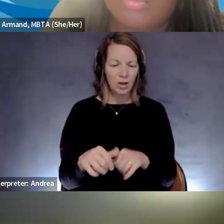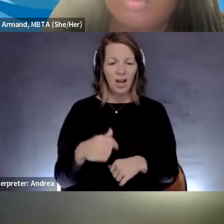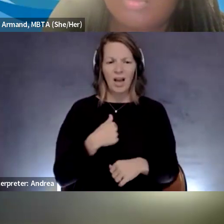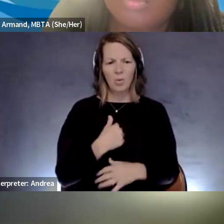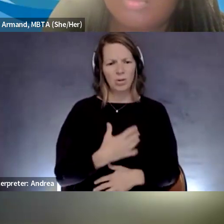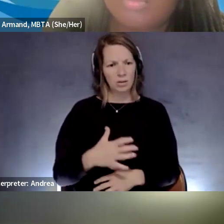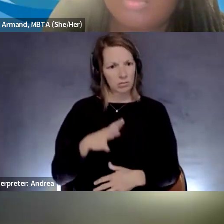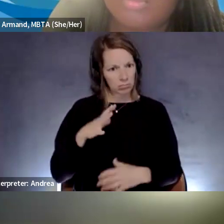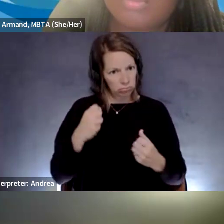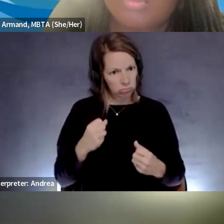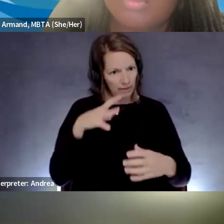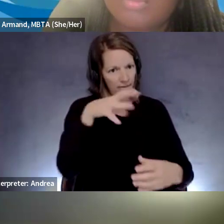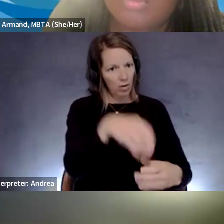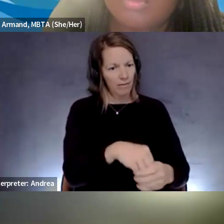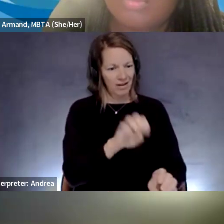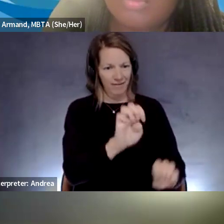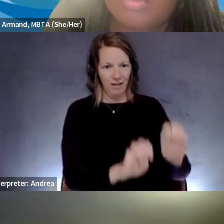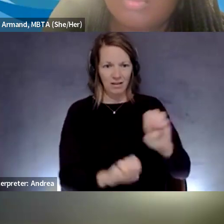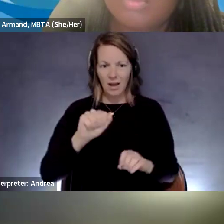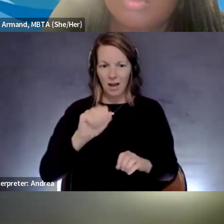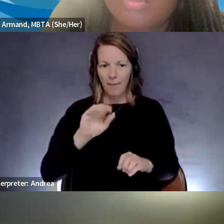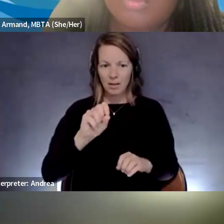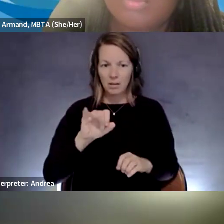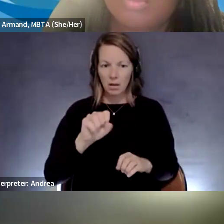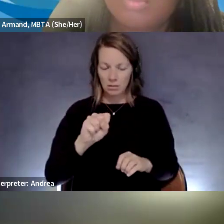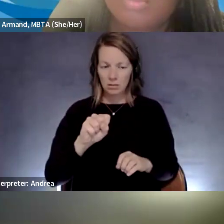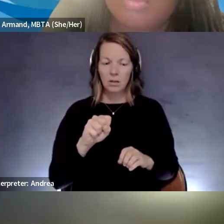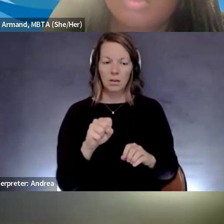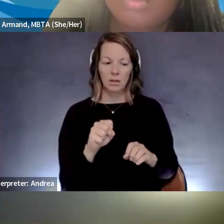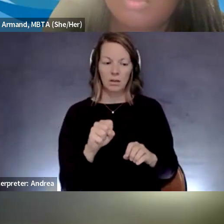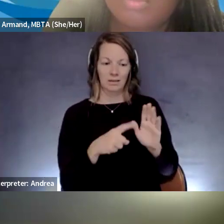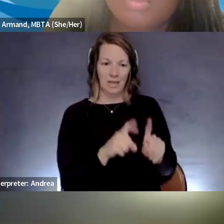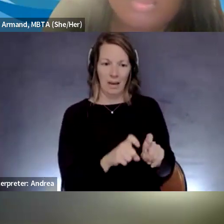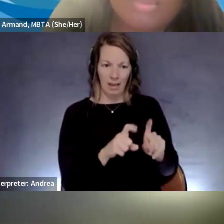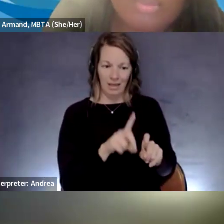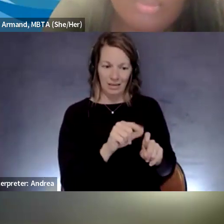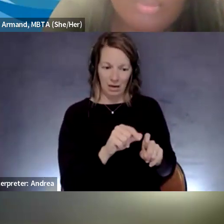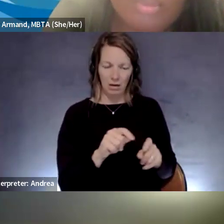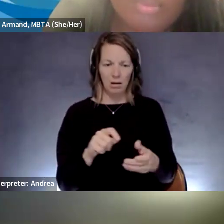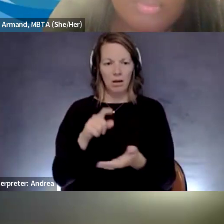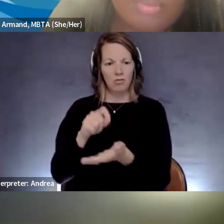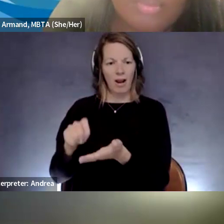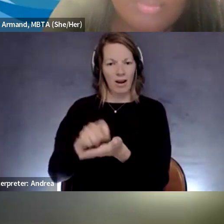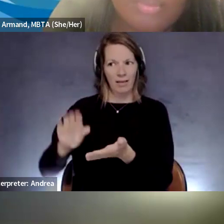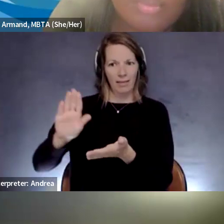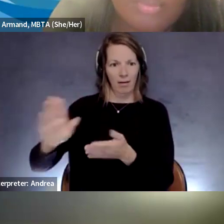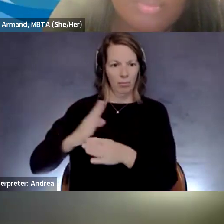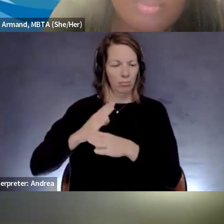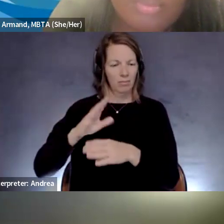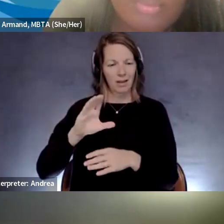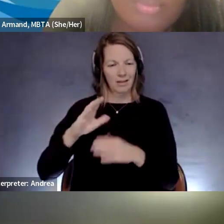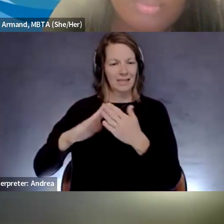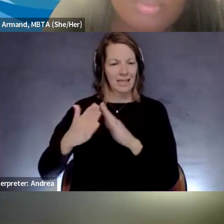deeply involved in evaluating asbestos sampling data and in writing the Cambridge Asbestos Protection Ordinance